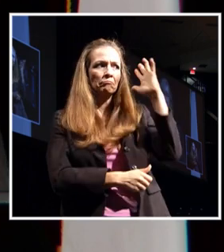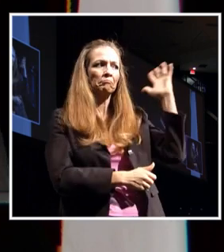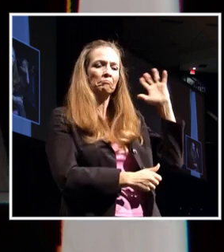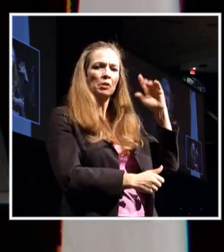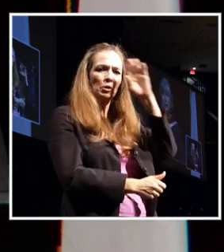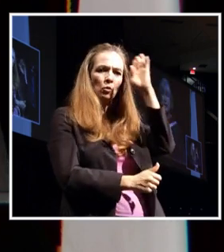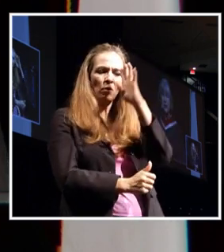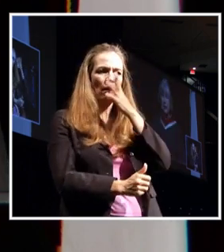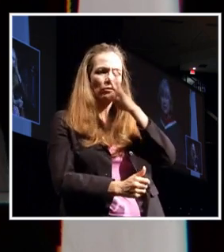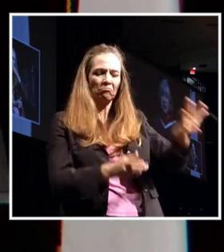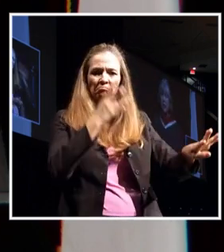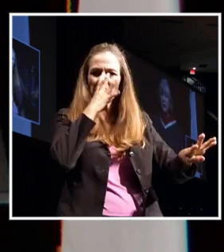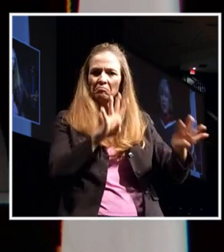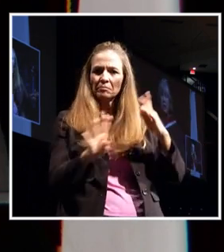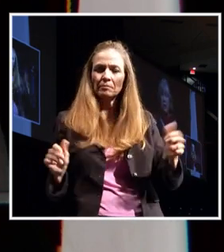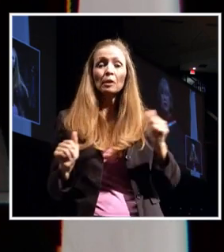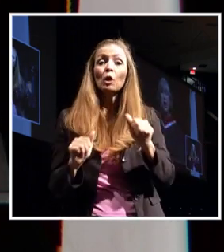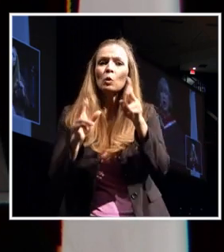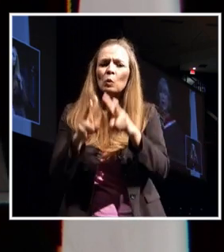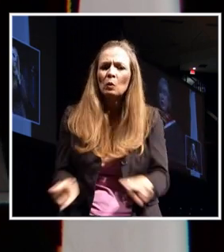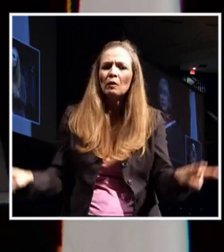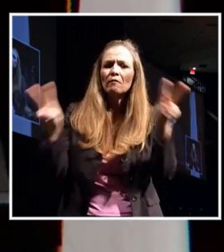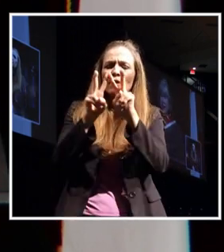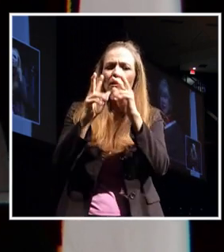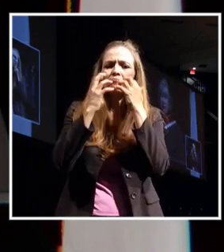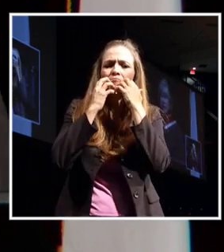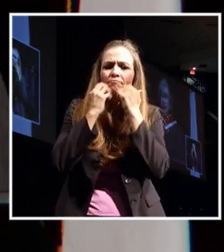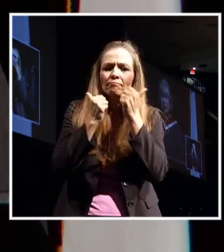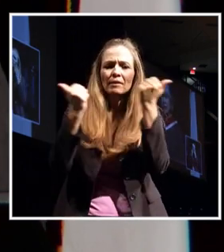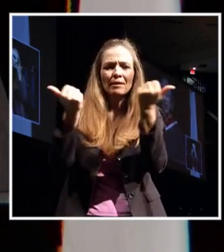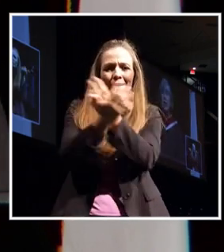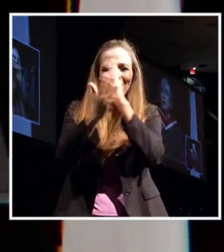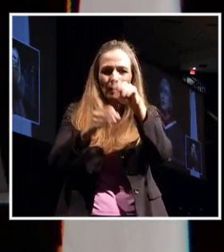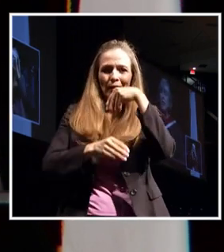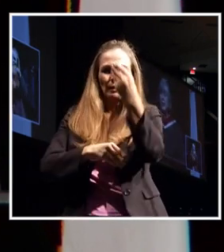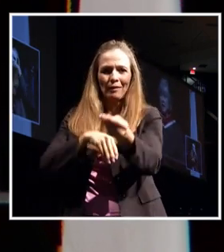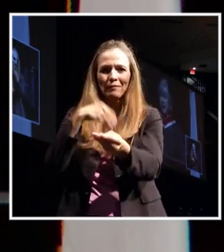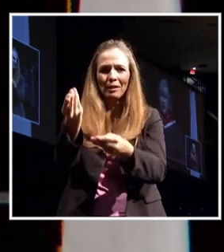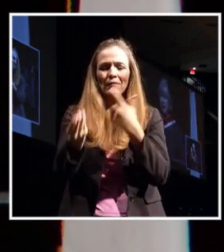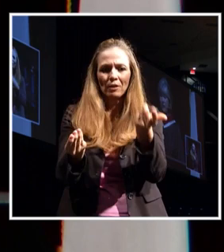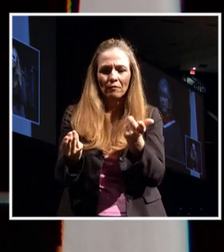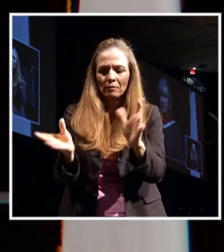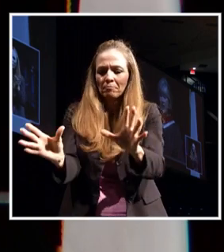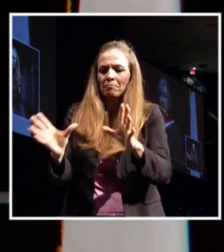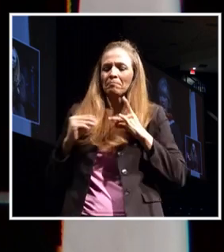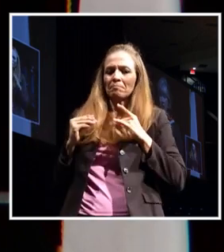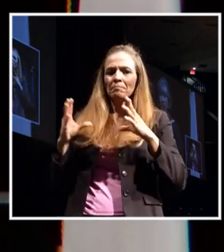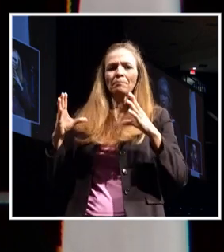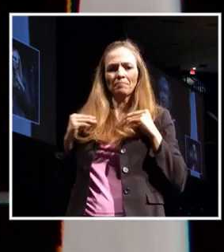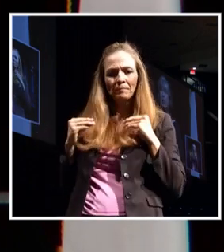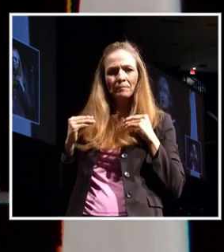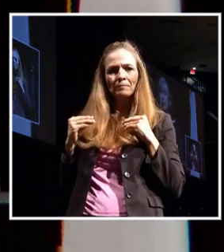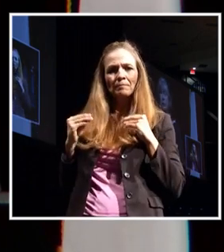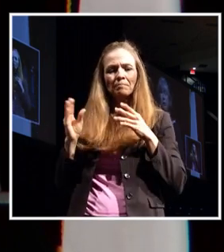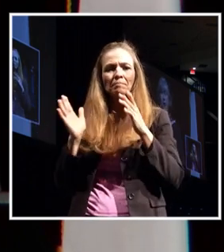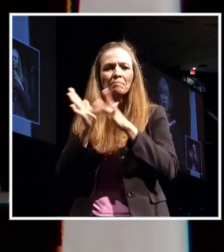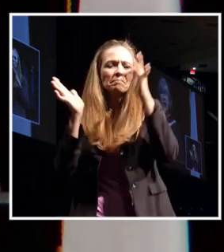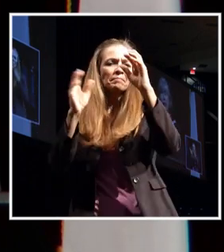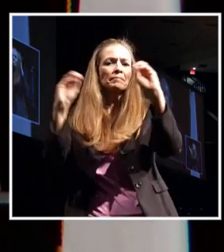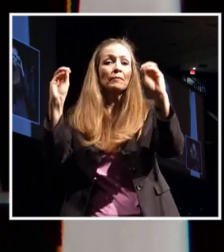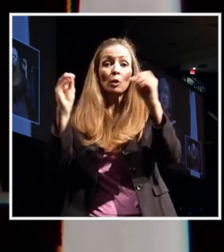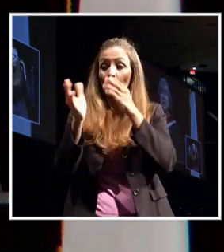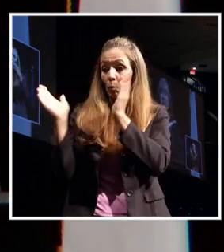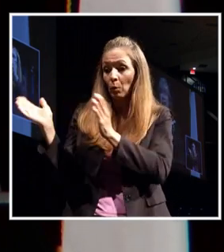one behind. You have valued all that has been given to you, and you have taken nothing for granted, and you have